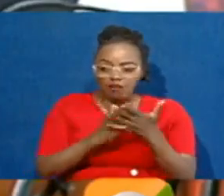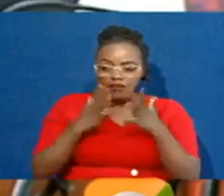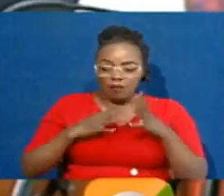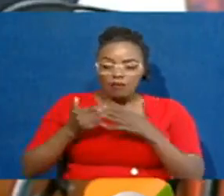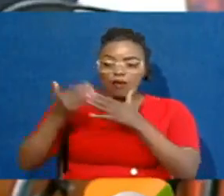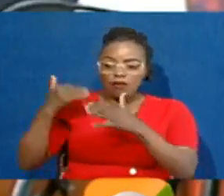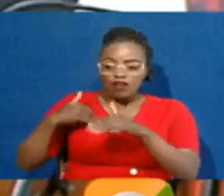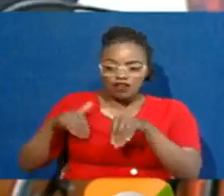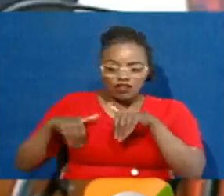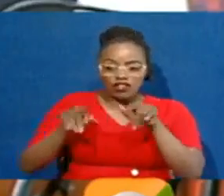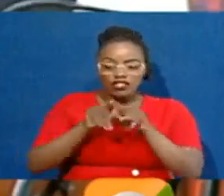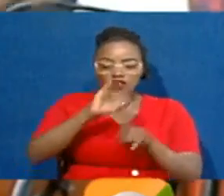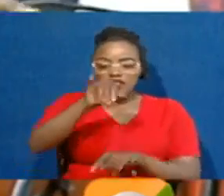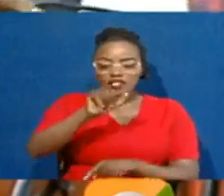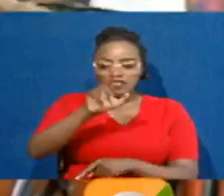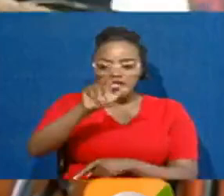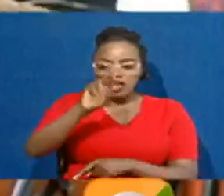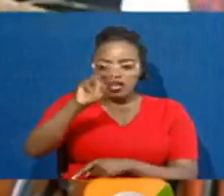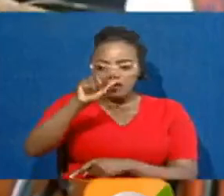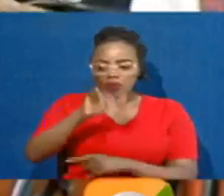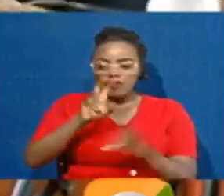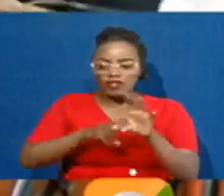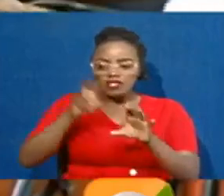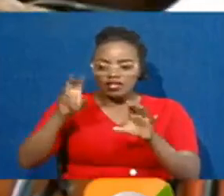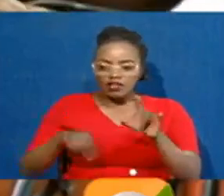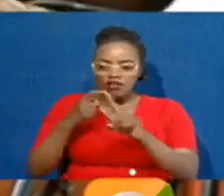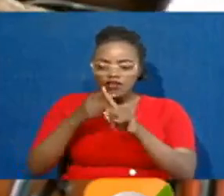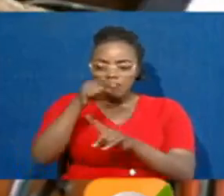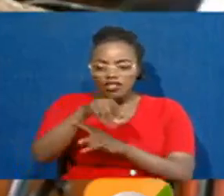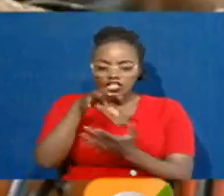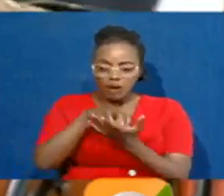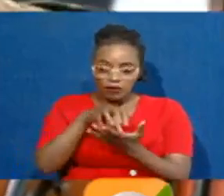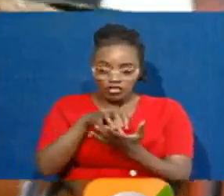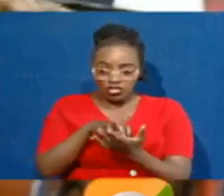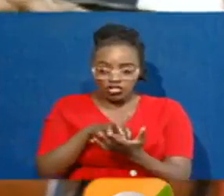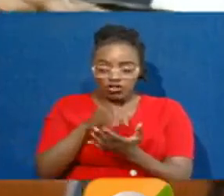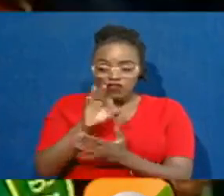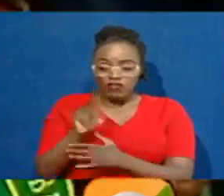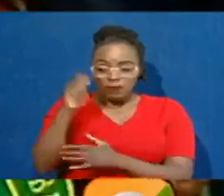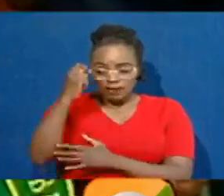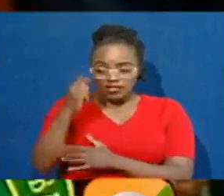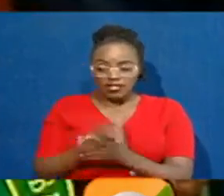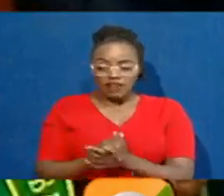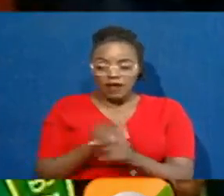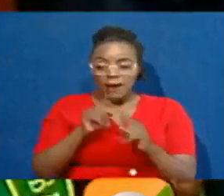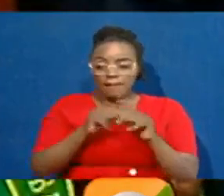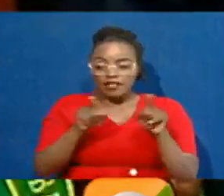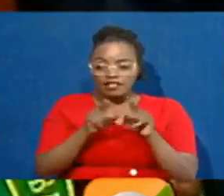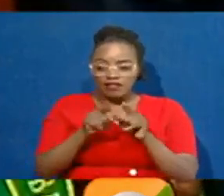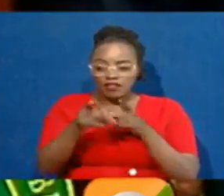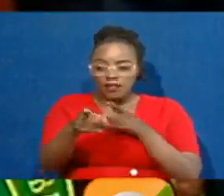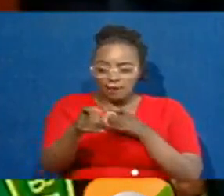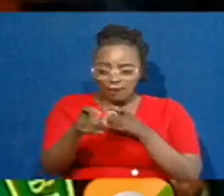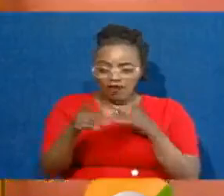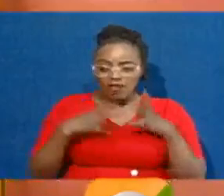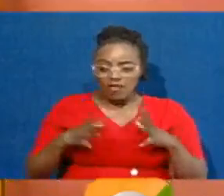predecessors had taken, like Jaramogi, and step down from this position of presidency. But amid the army of those baying